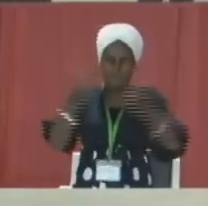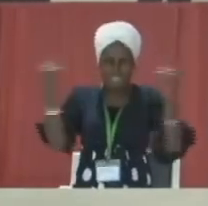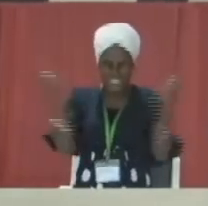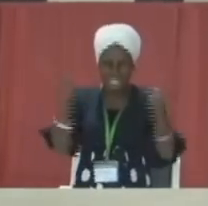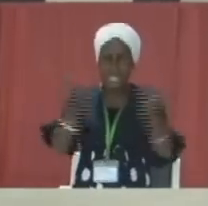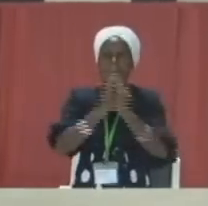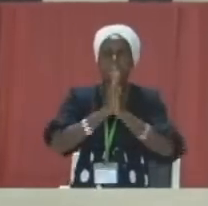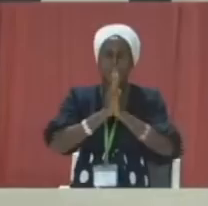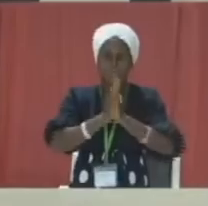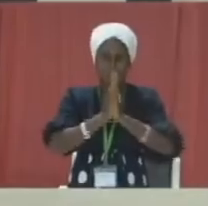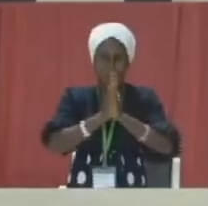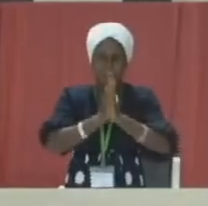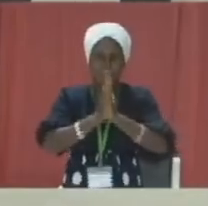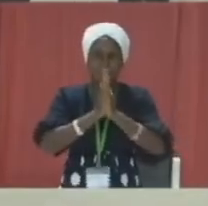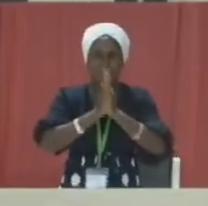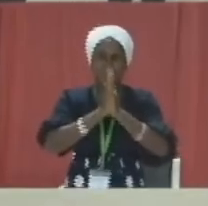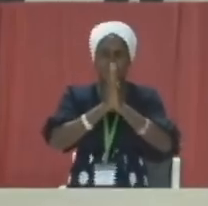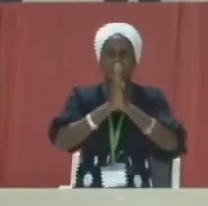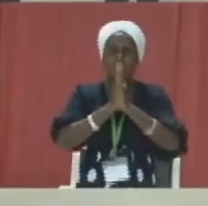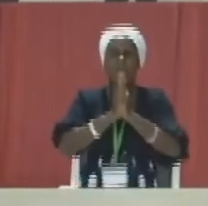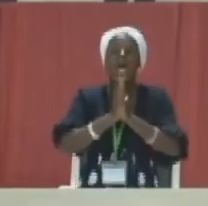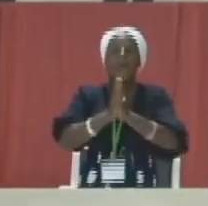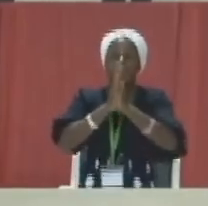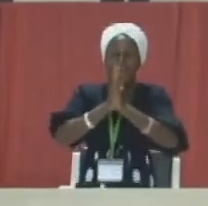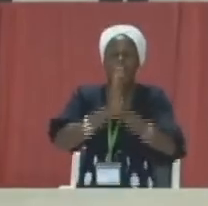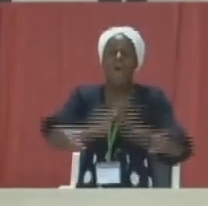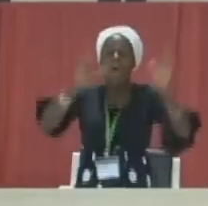for yourself. Those of you who are coming, join them.